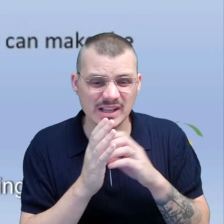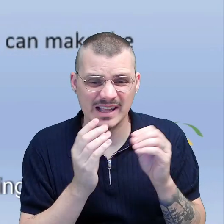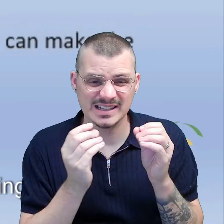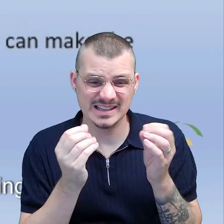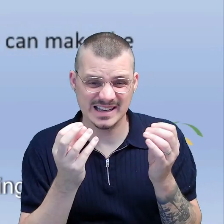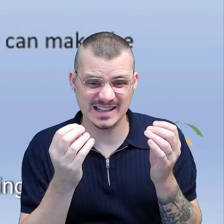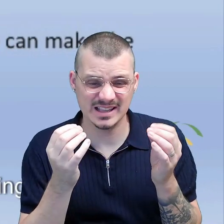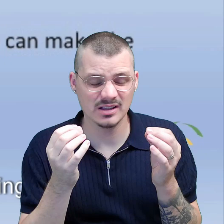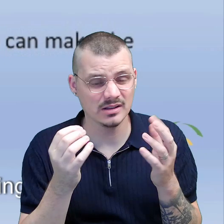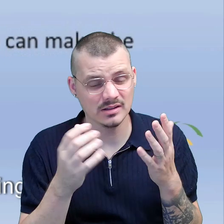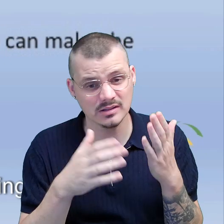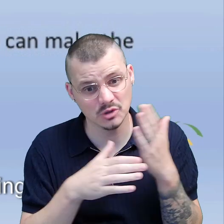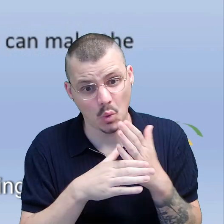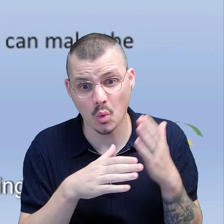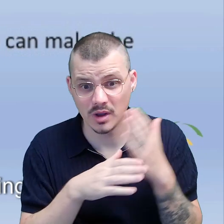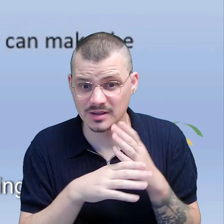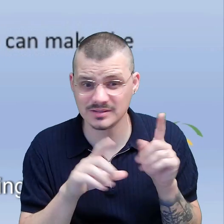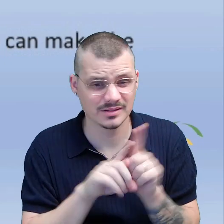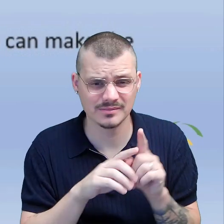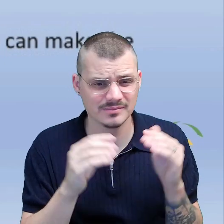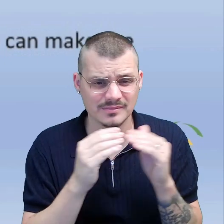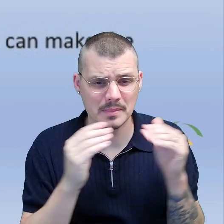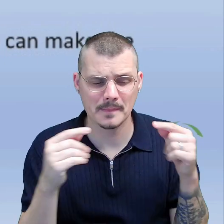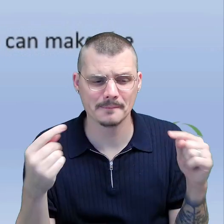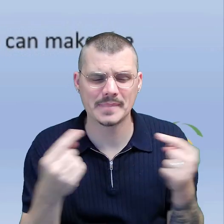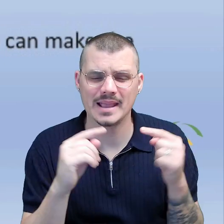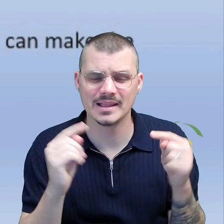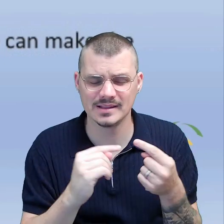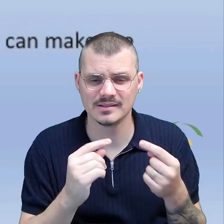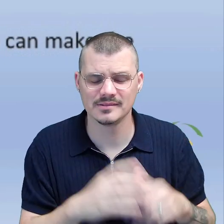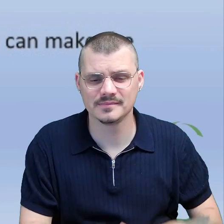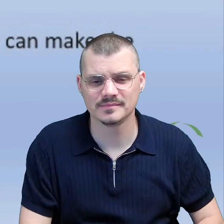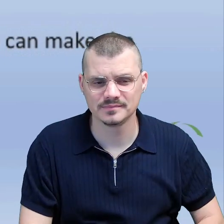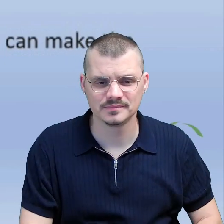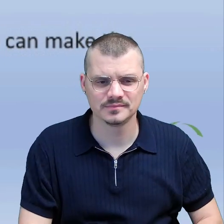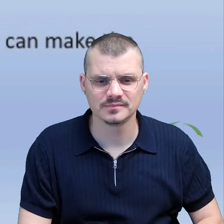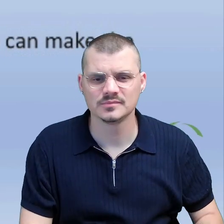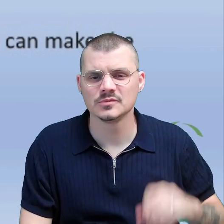Itching and tingling are nearly as annoying as pain.